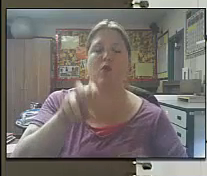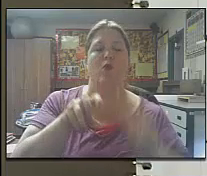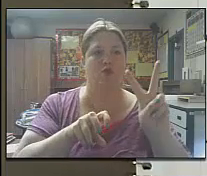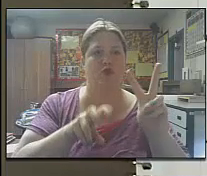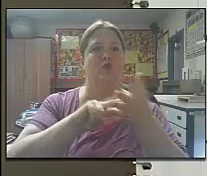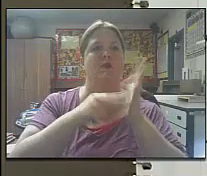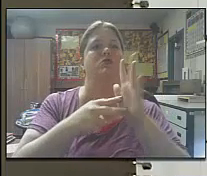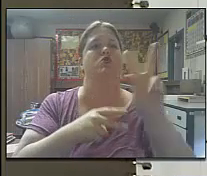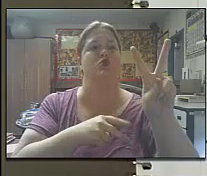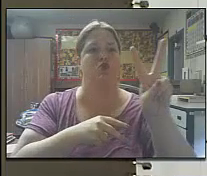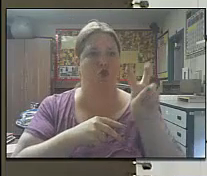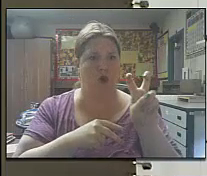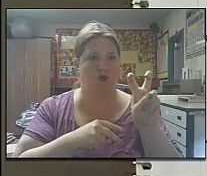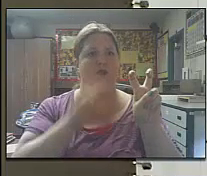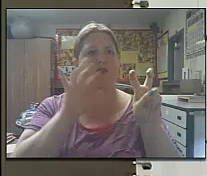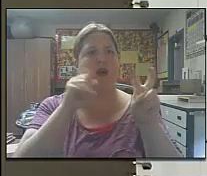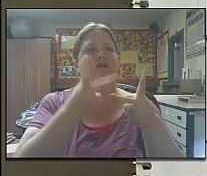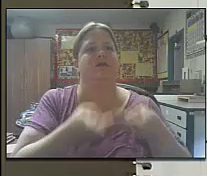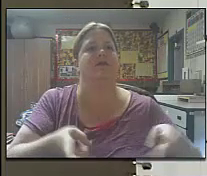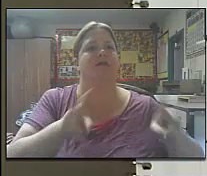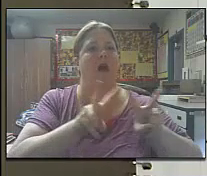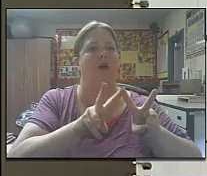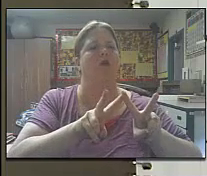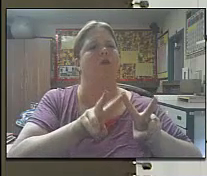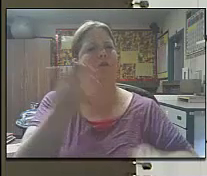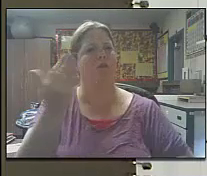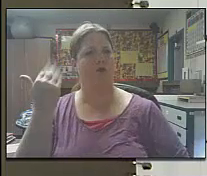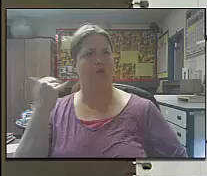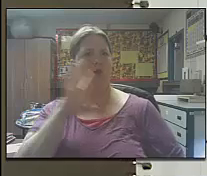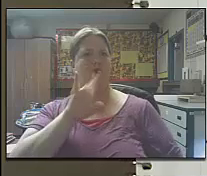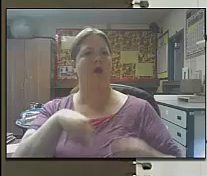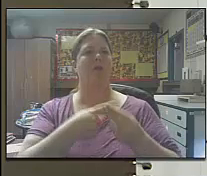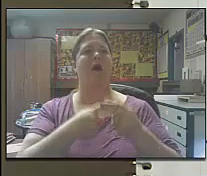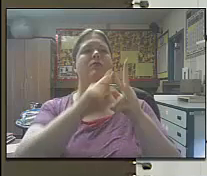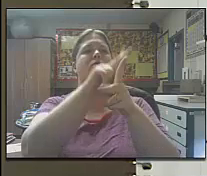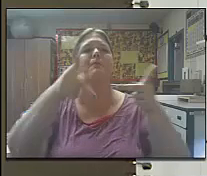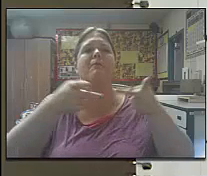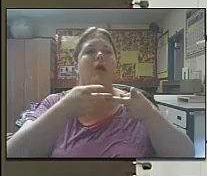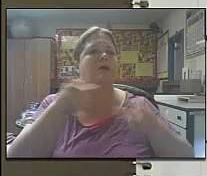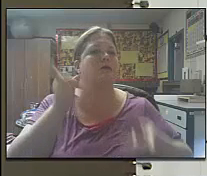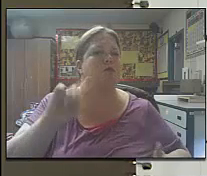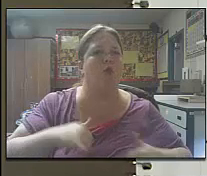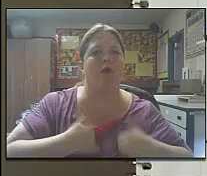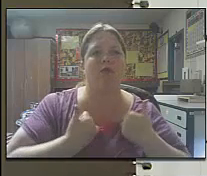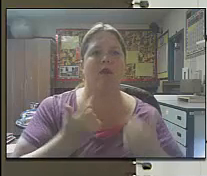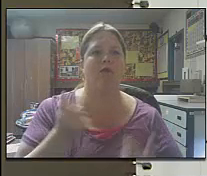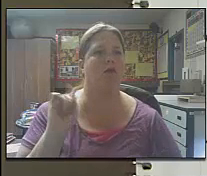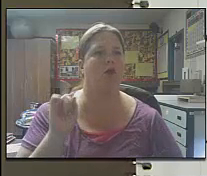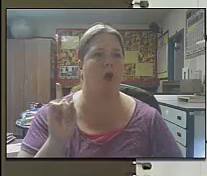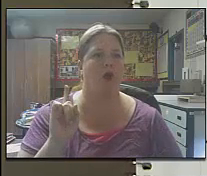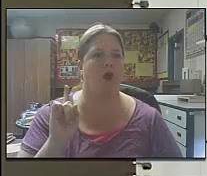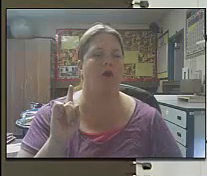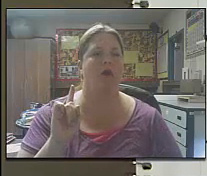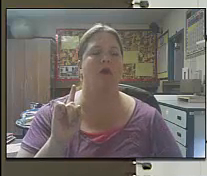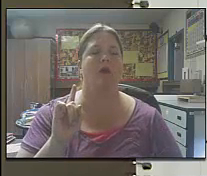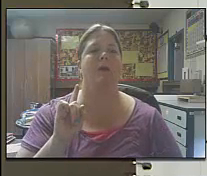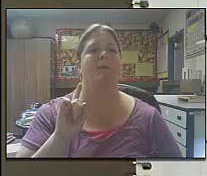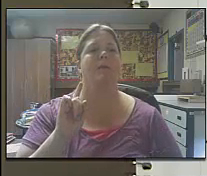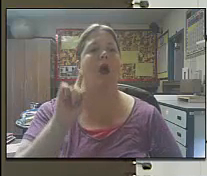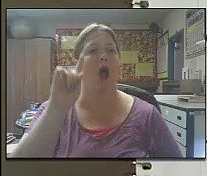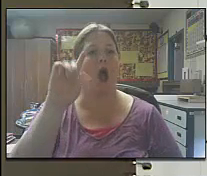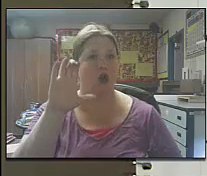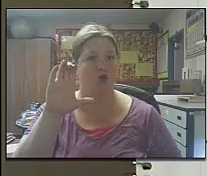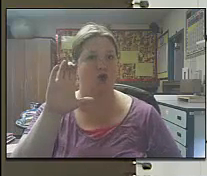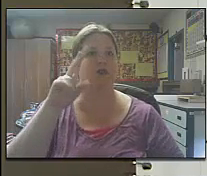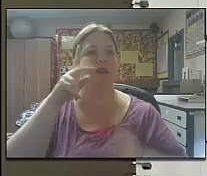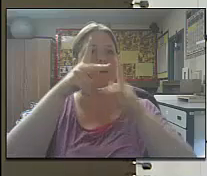Now this is the value. Before it was the place. Where is it? Where does it live? That's the place. How much it's